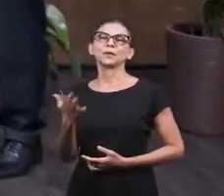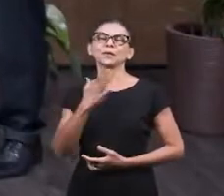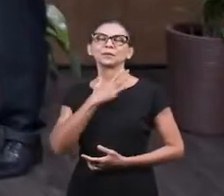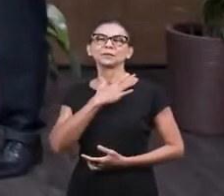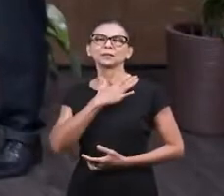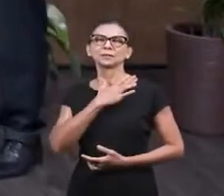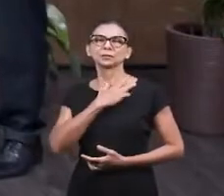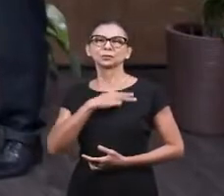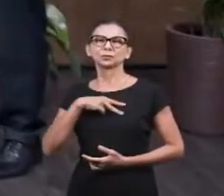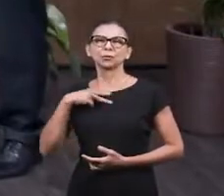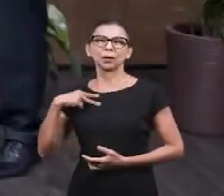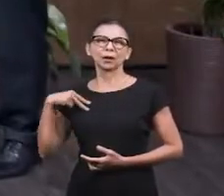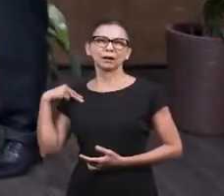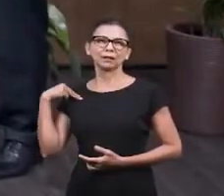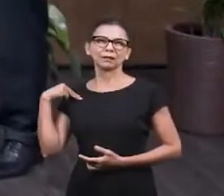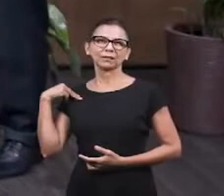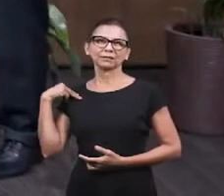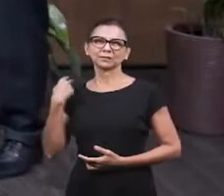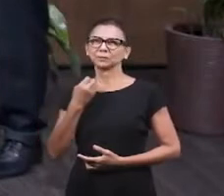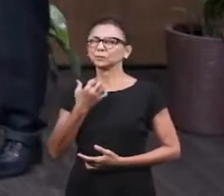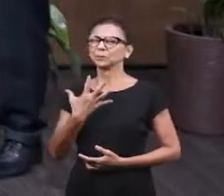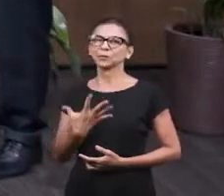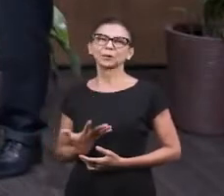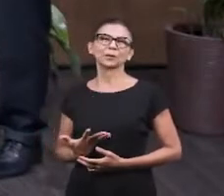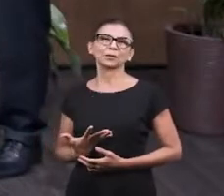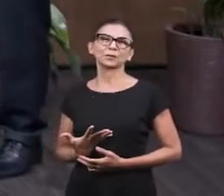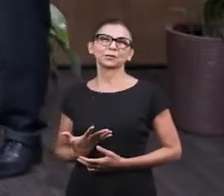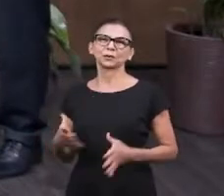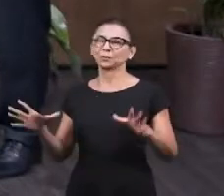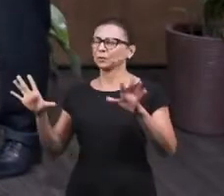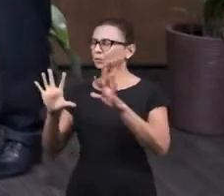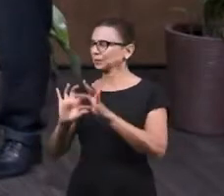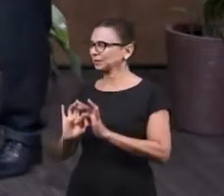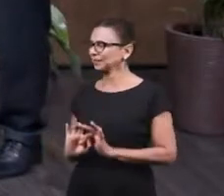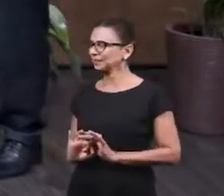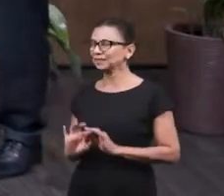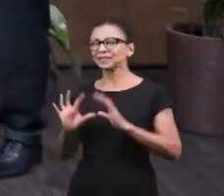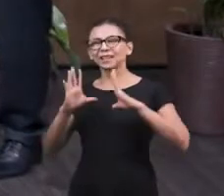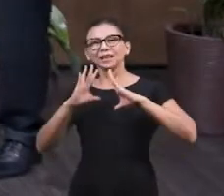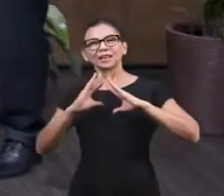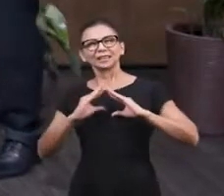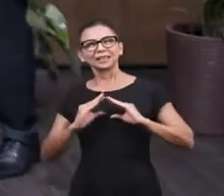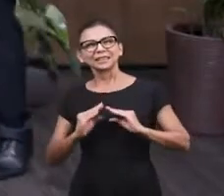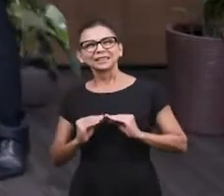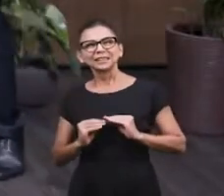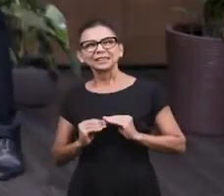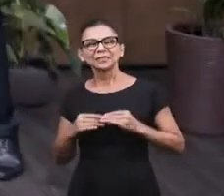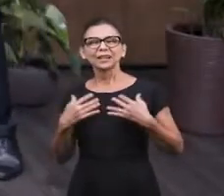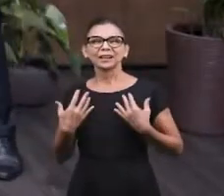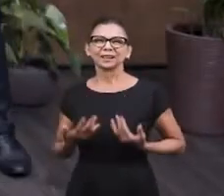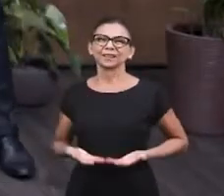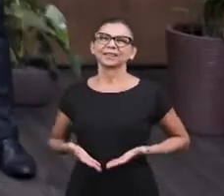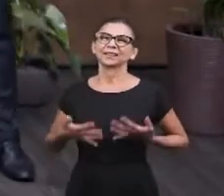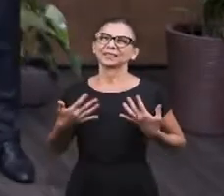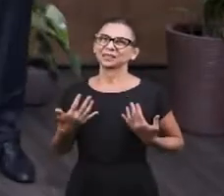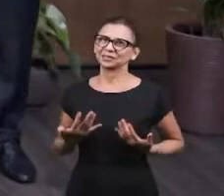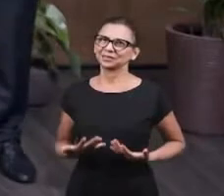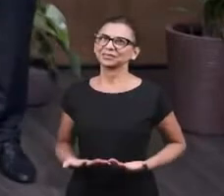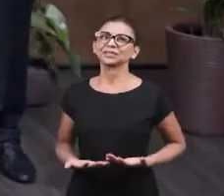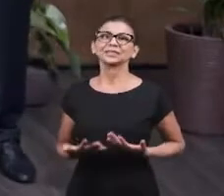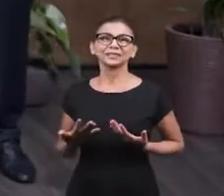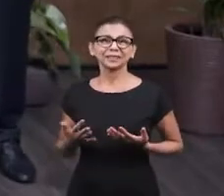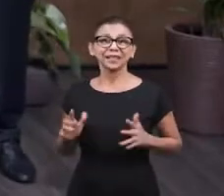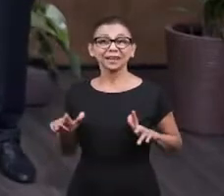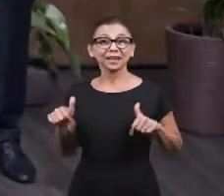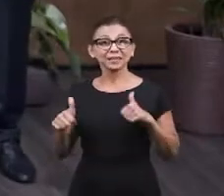good and how pleasant. It is a blessing. It is refreshment. It is